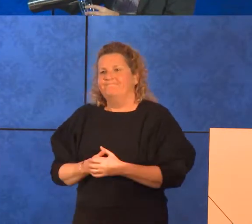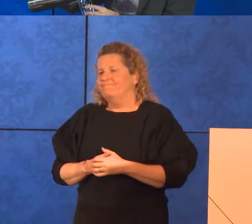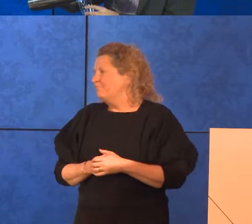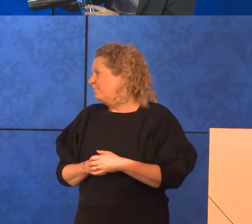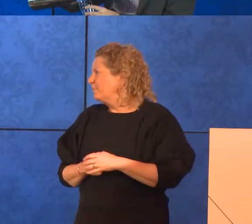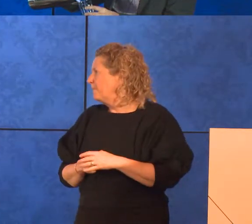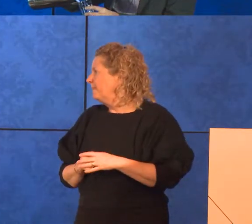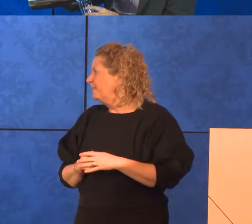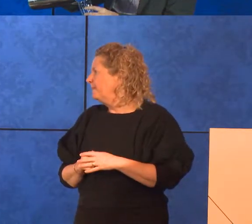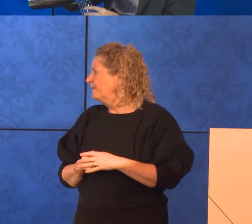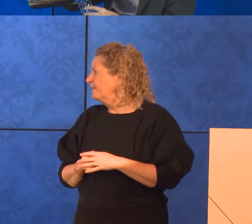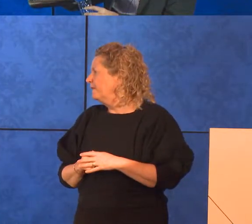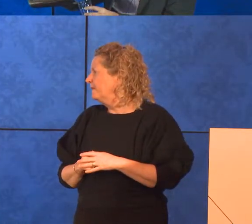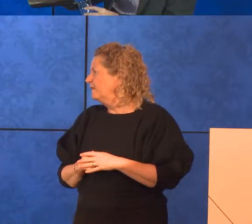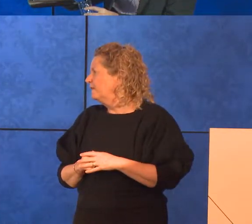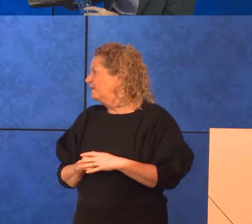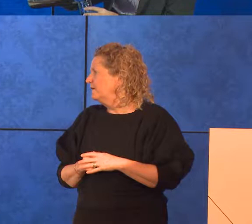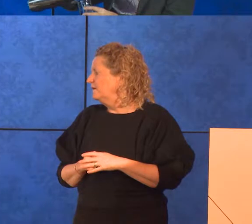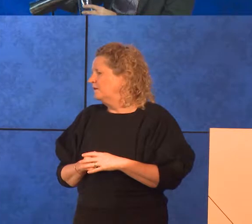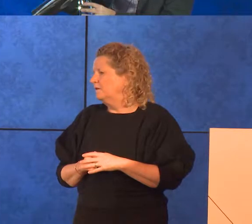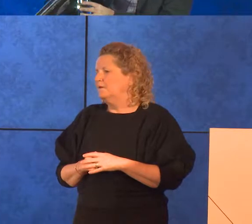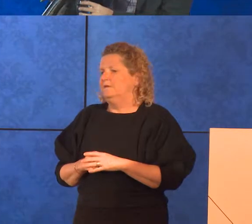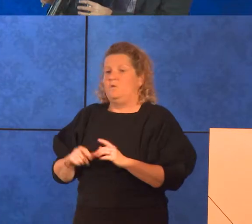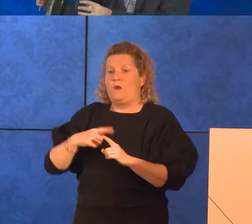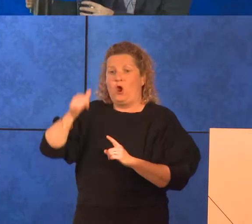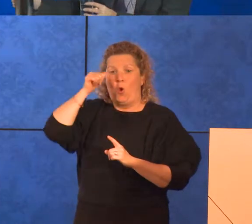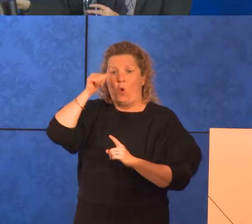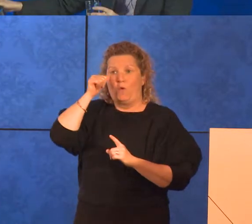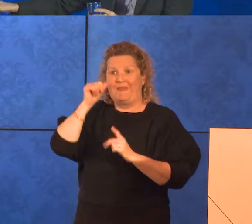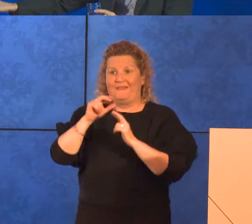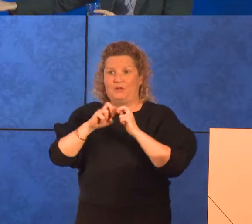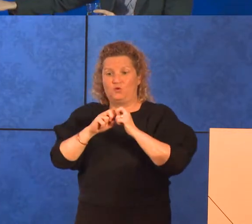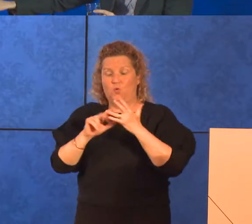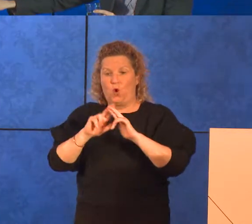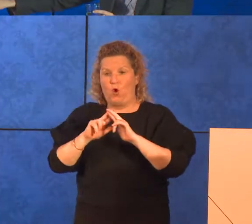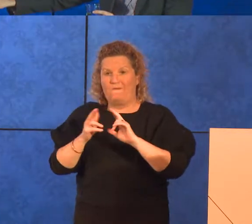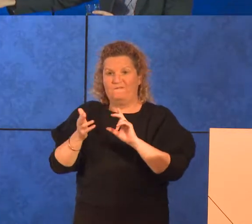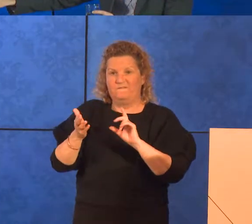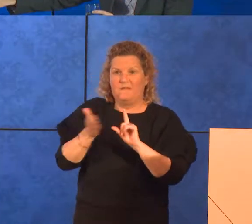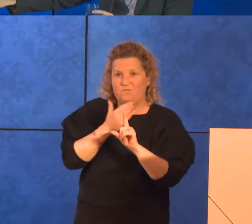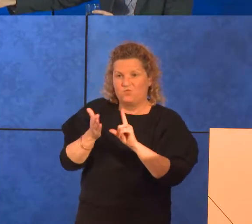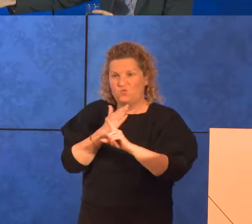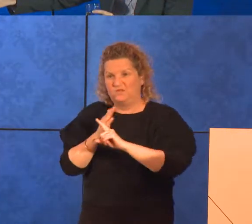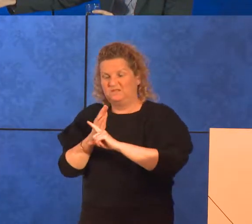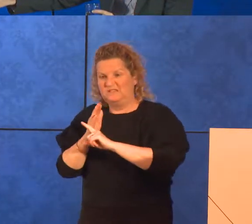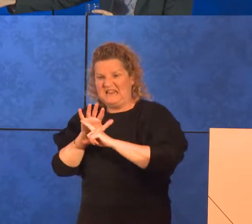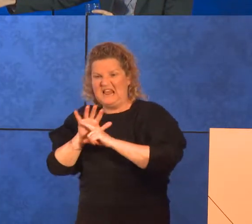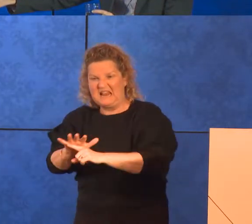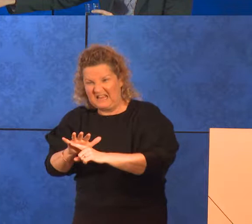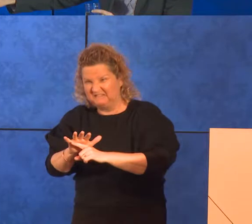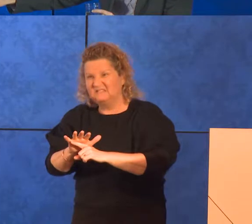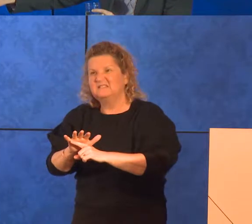We know that the issue of the abuse, neglect and violence against people with disability has